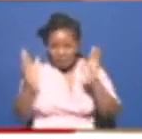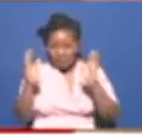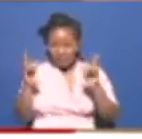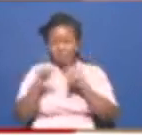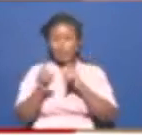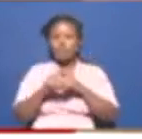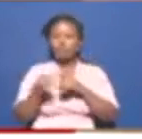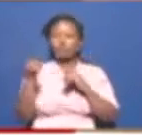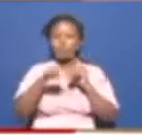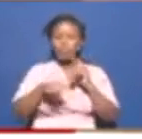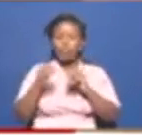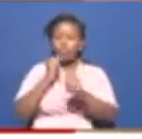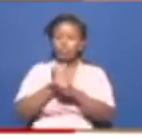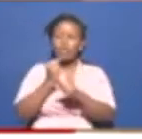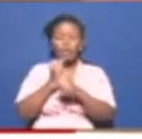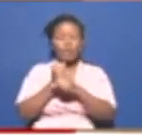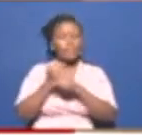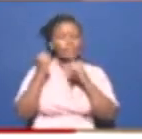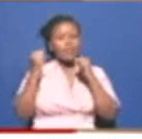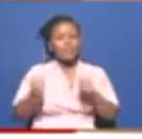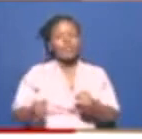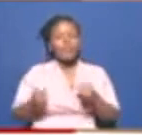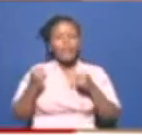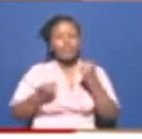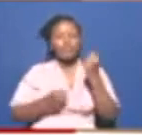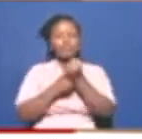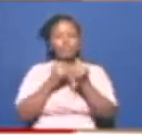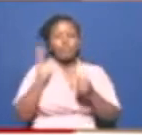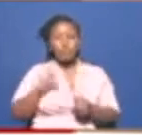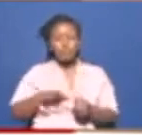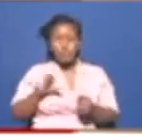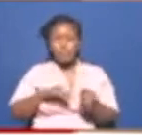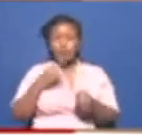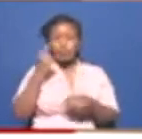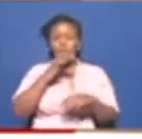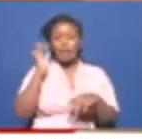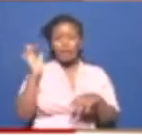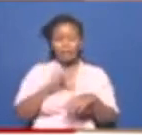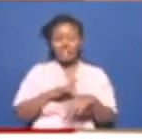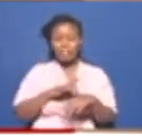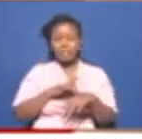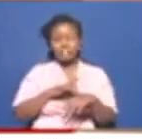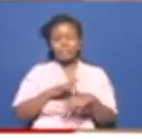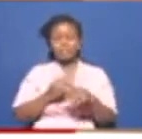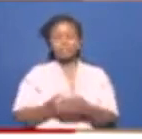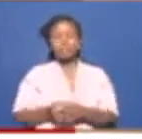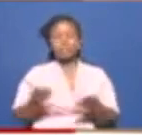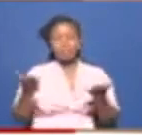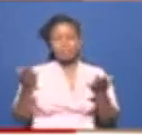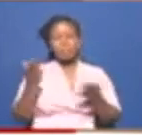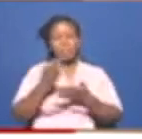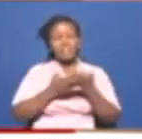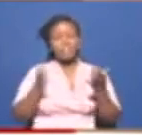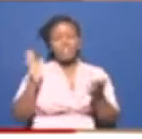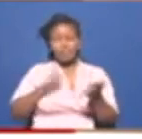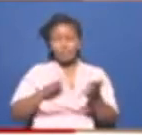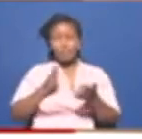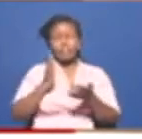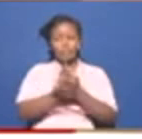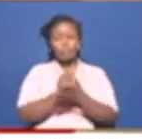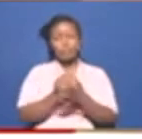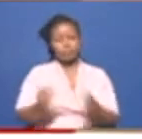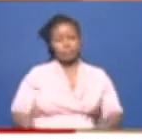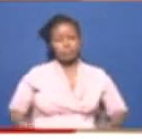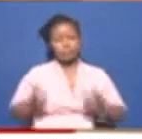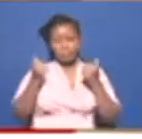touch with women who are living and affected by fistula. There are women, yes, who are living with the fistula right now and they need